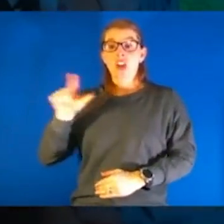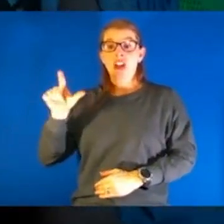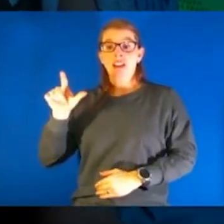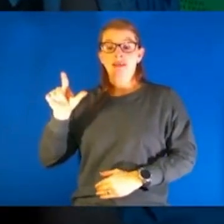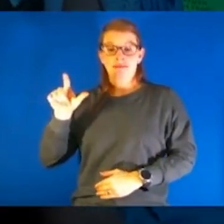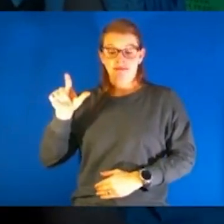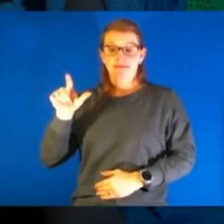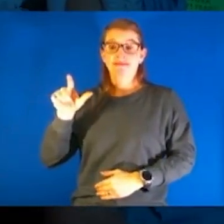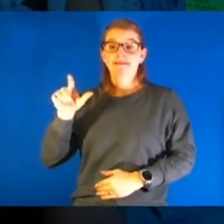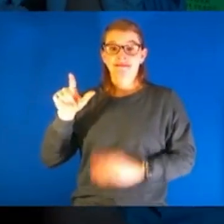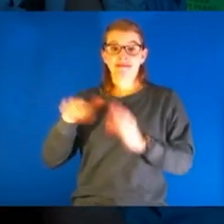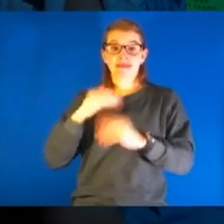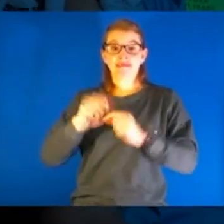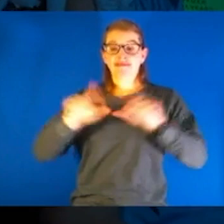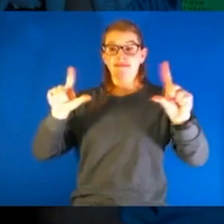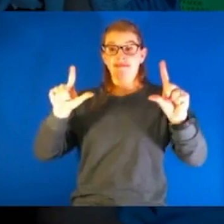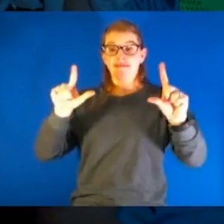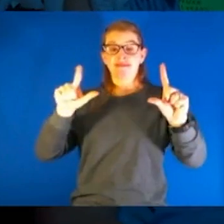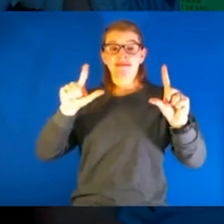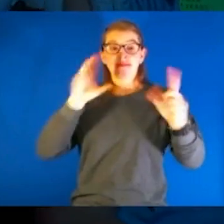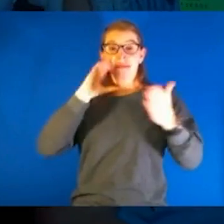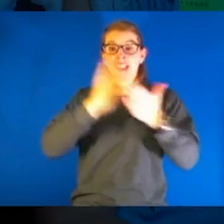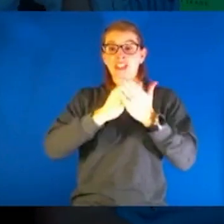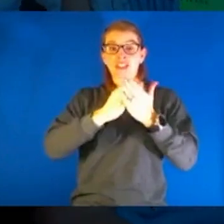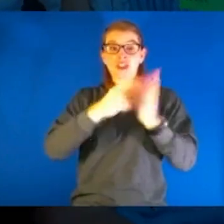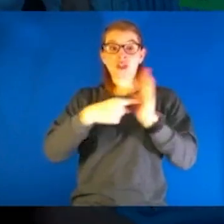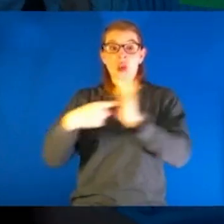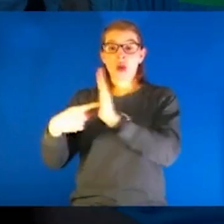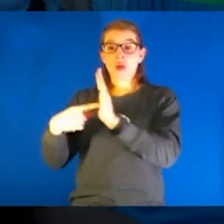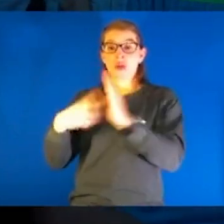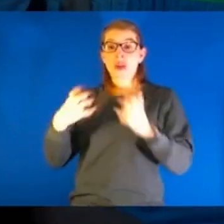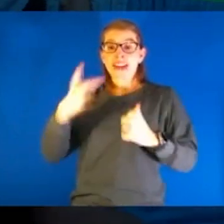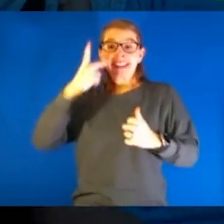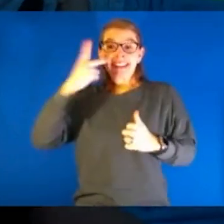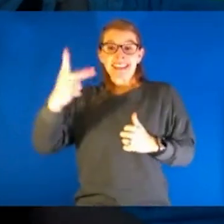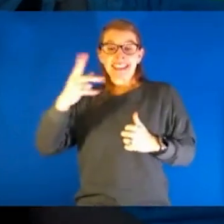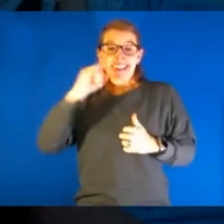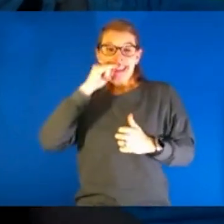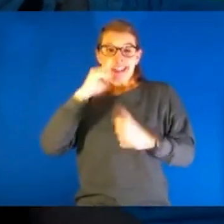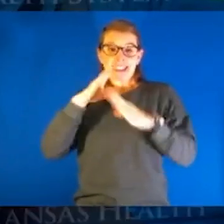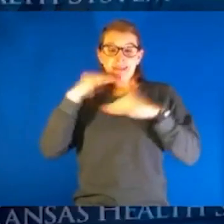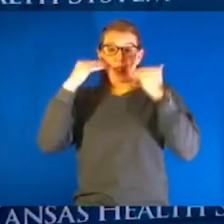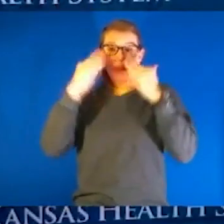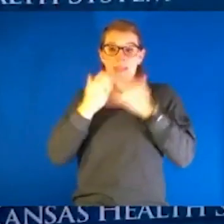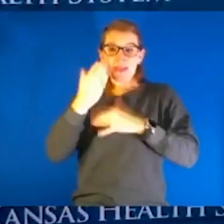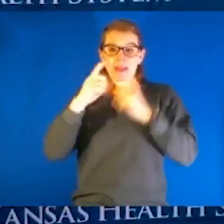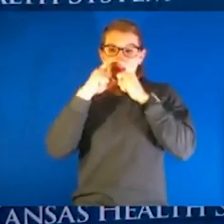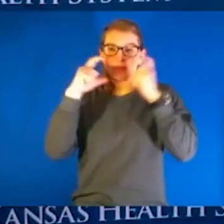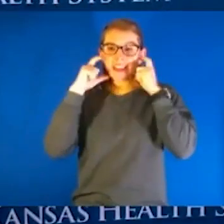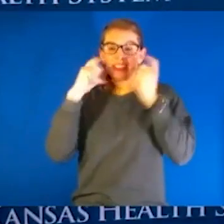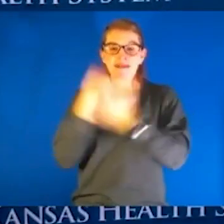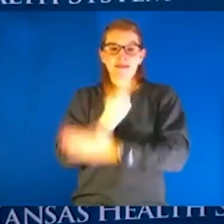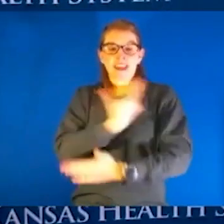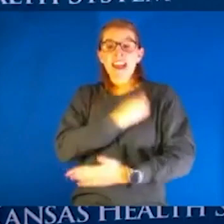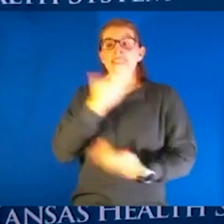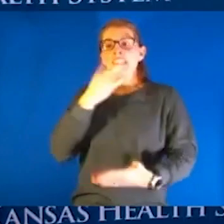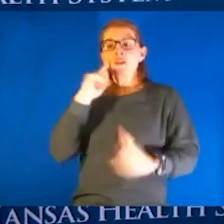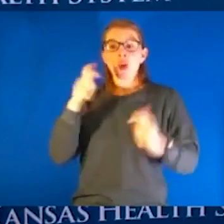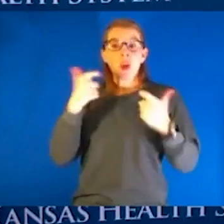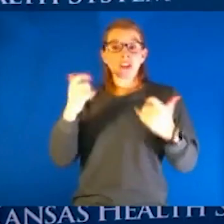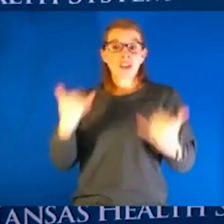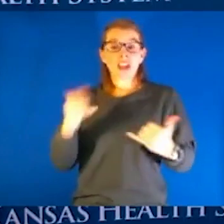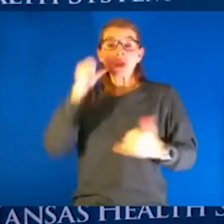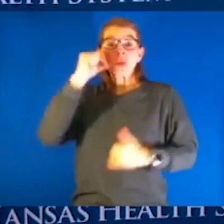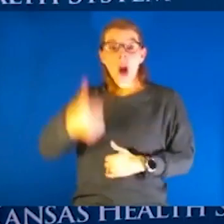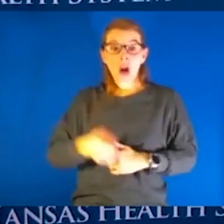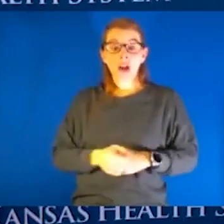on the show because we love seeing your kids smiling through their face masks and getting their shots. And thank y'all for just being with us today. We really appreciate it. Tomorrow, we know